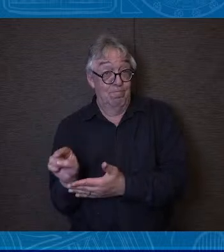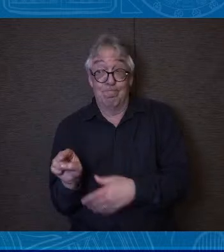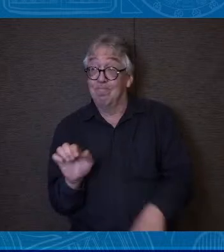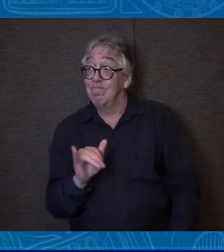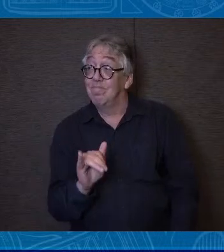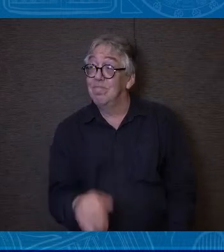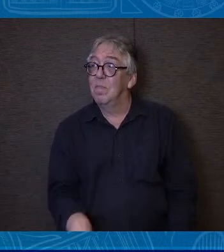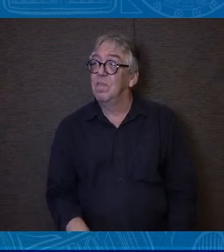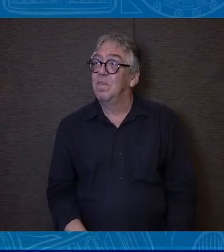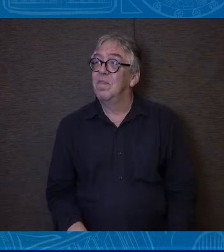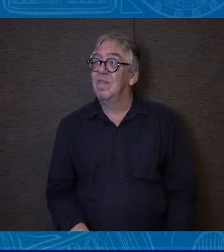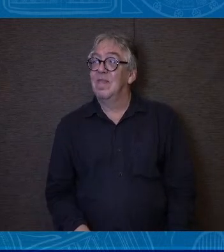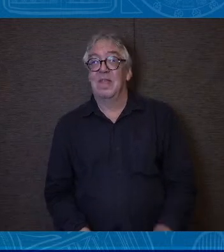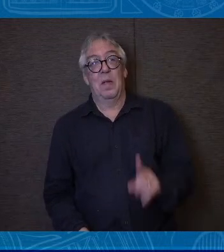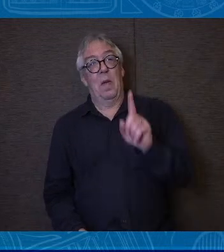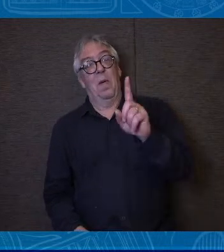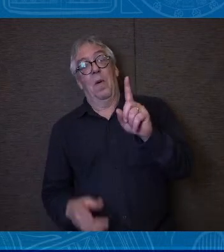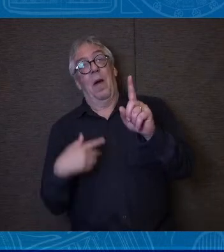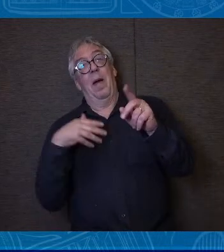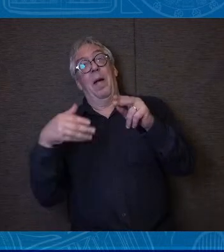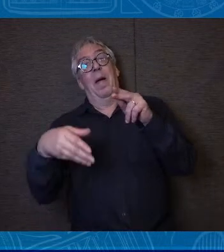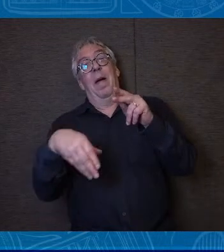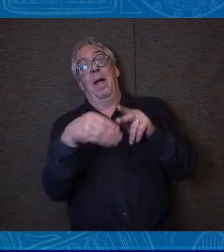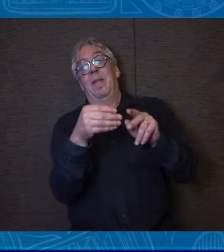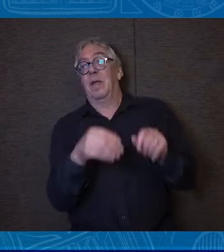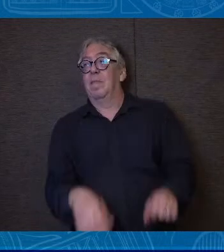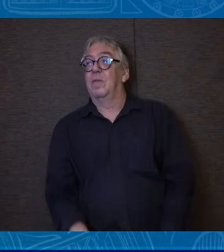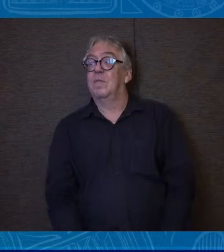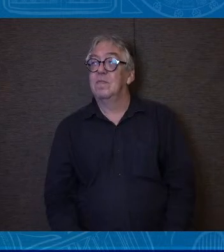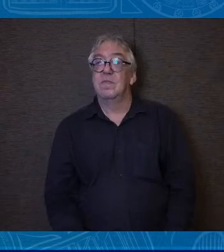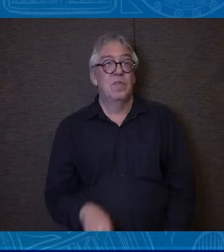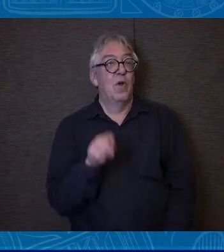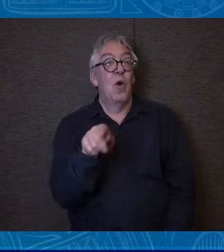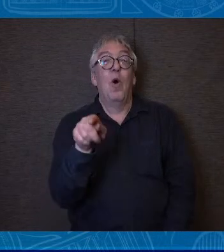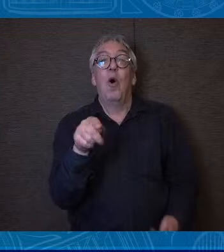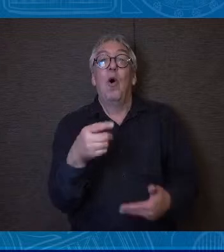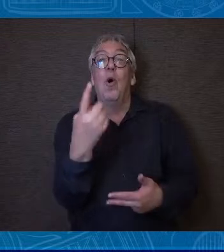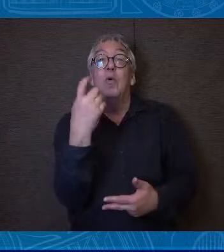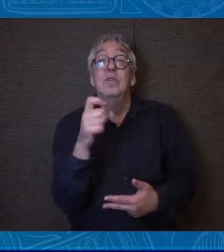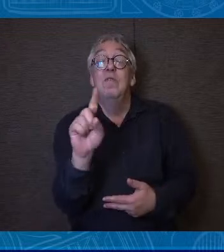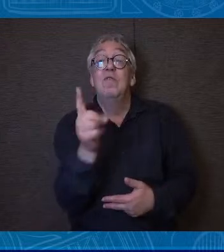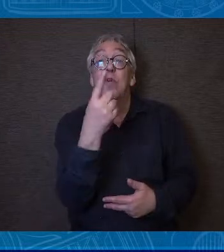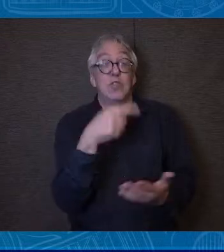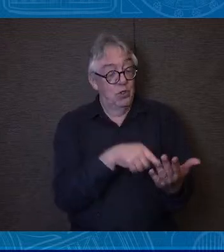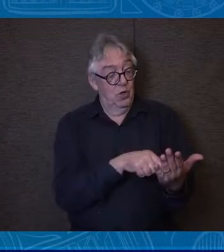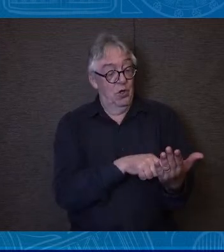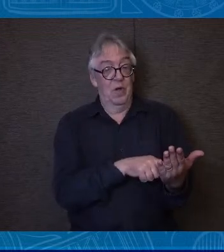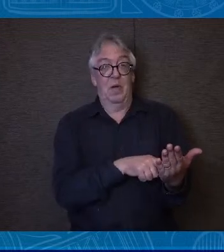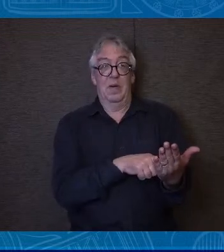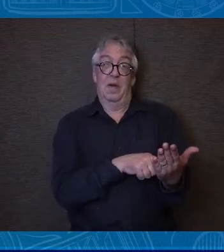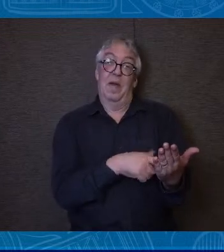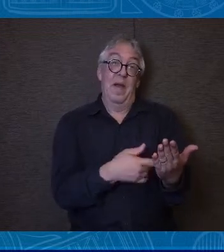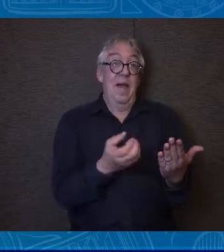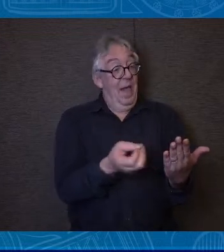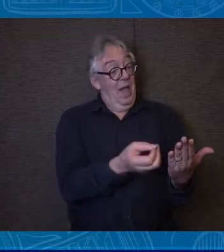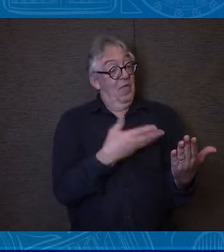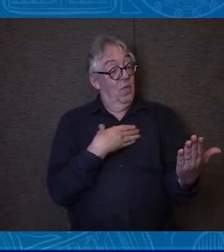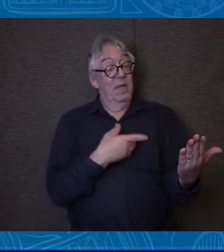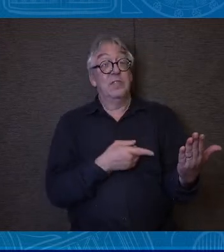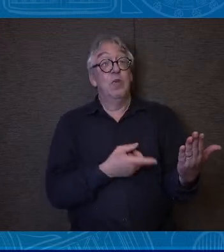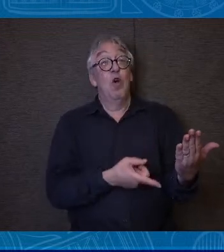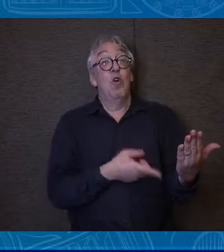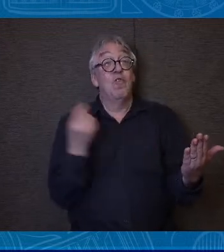Maybe just to add something. So you're regarding your first question, it's when it's speaking information coming from